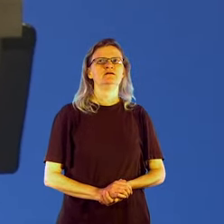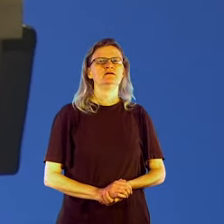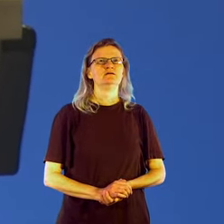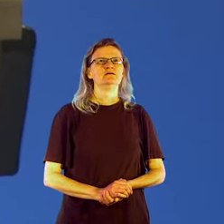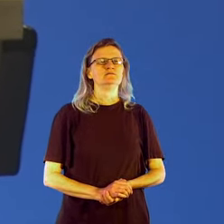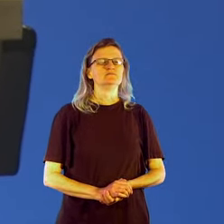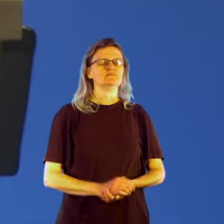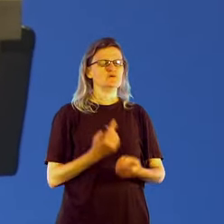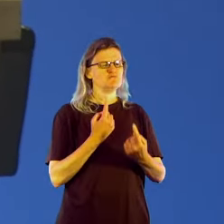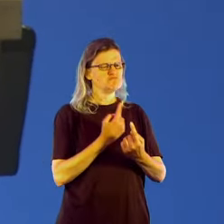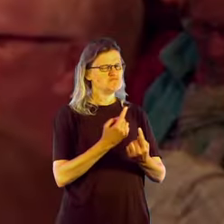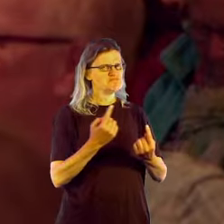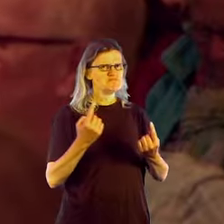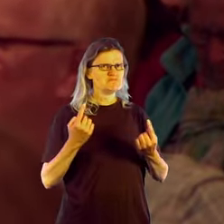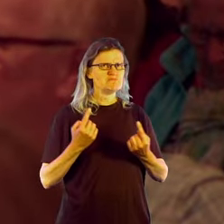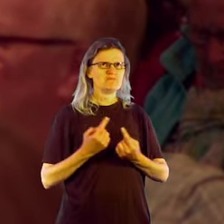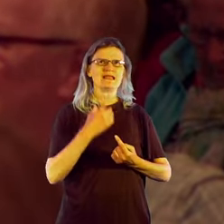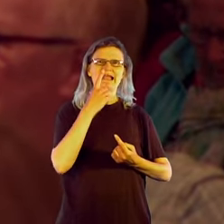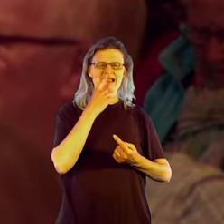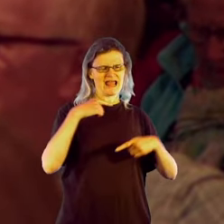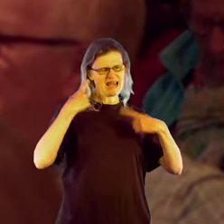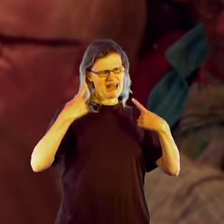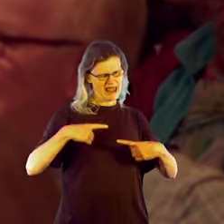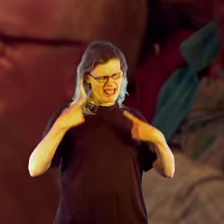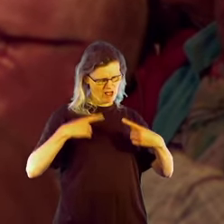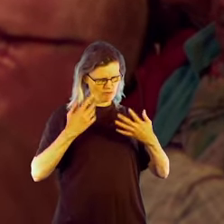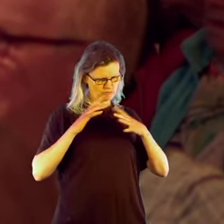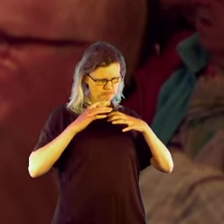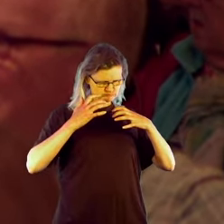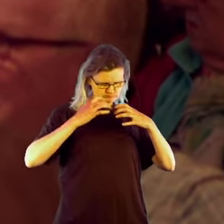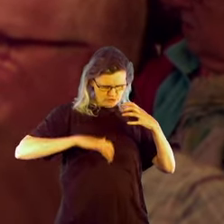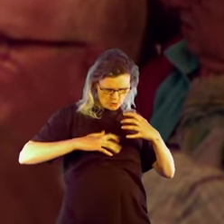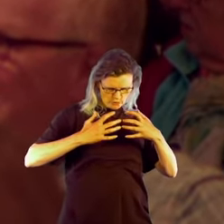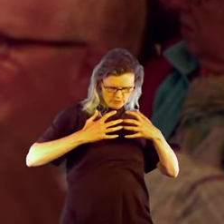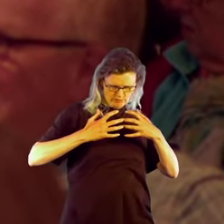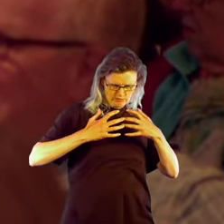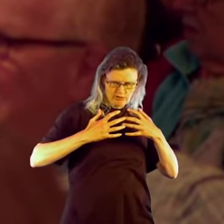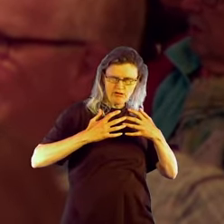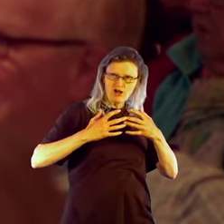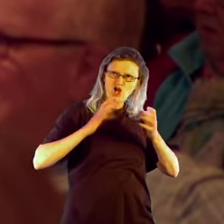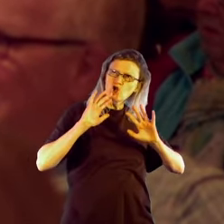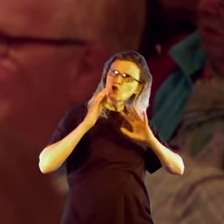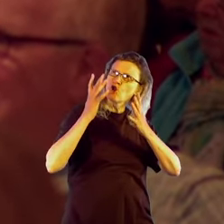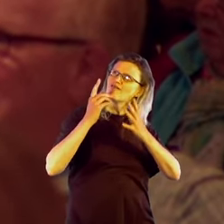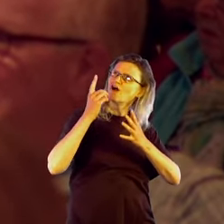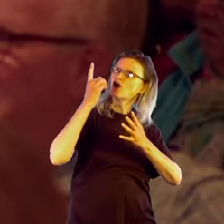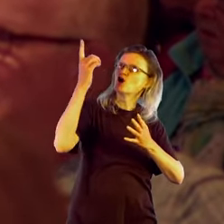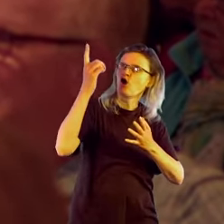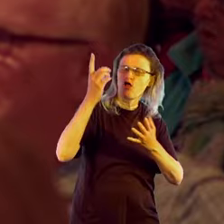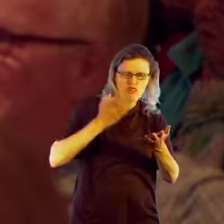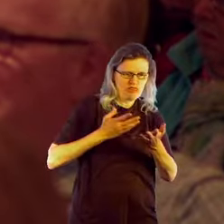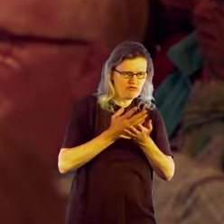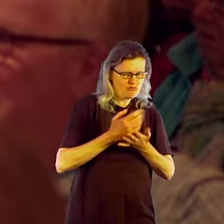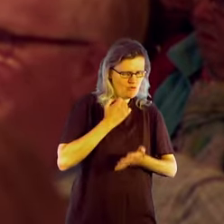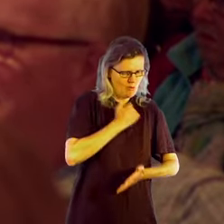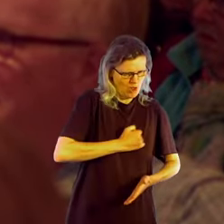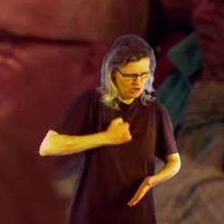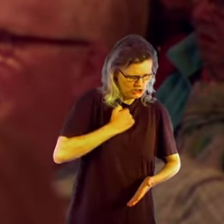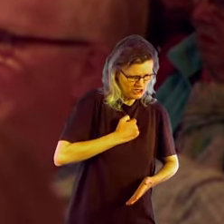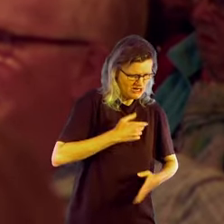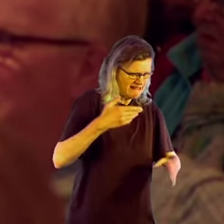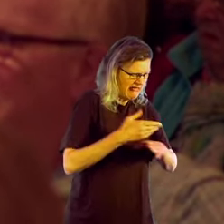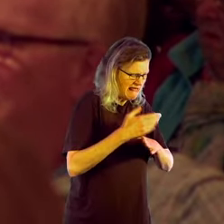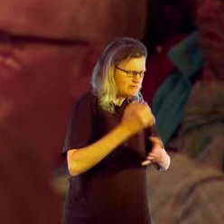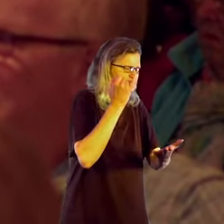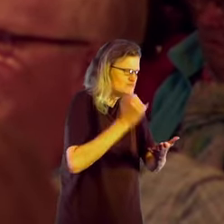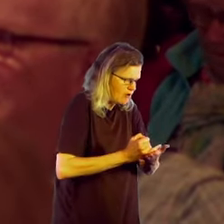We can allow our brokenness to be glorify God if we apologize for an action.